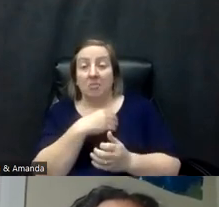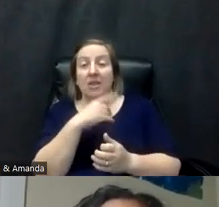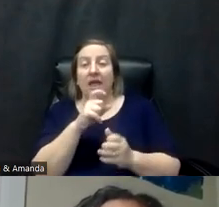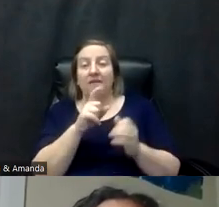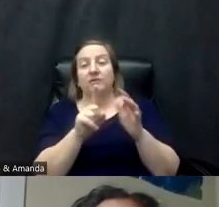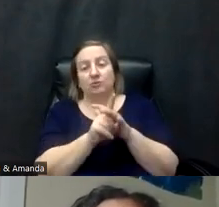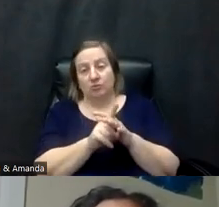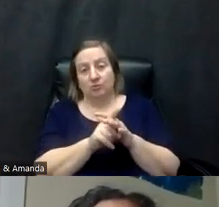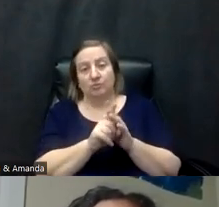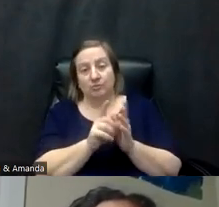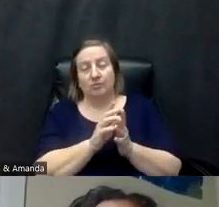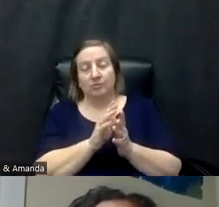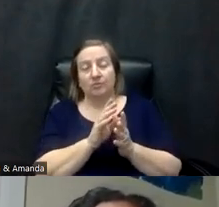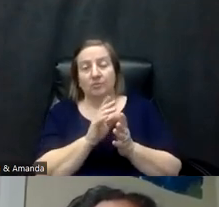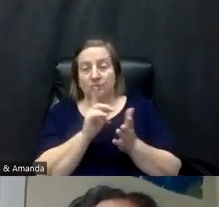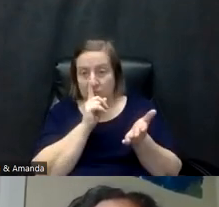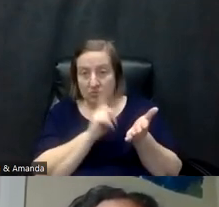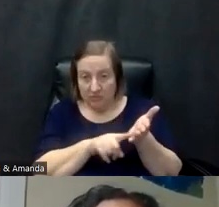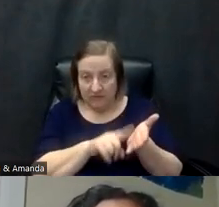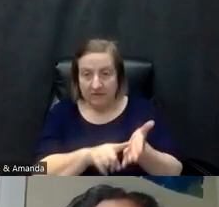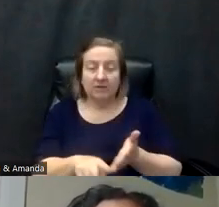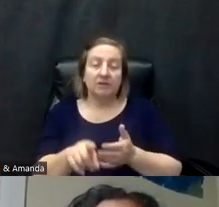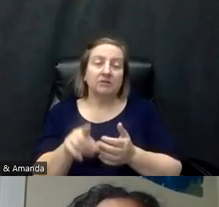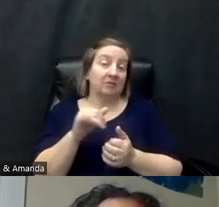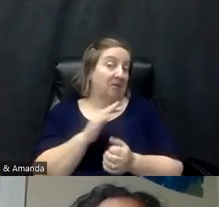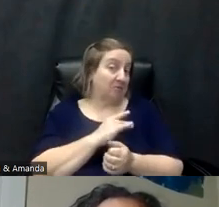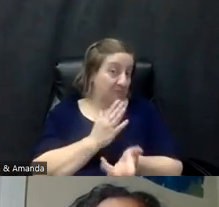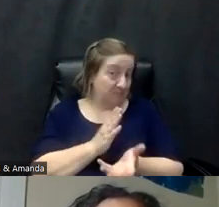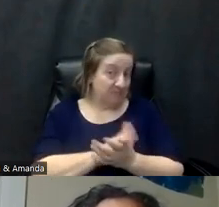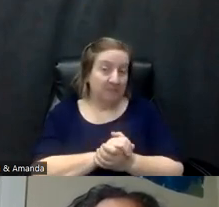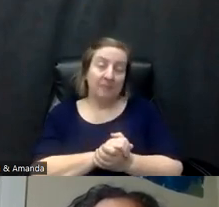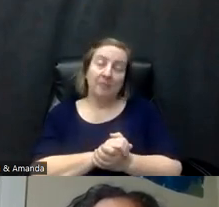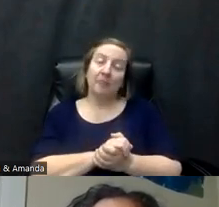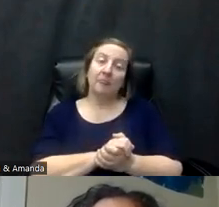up to investigations. So that was cool.